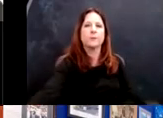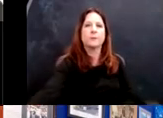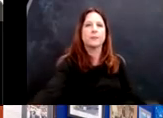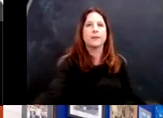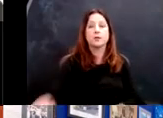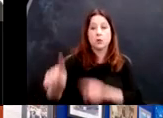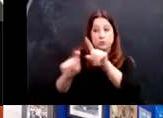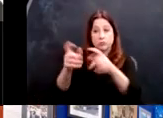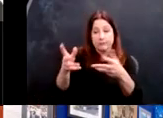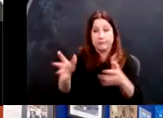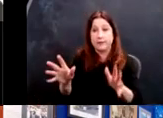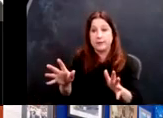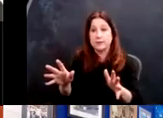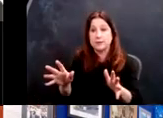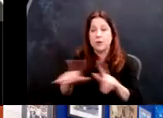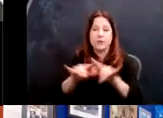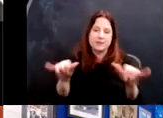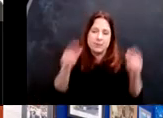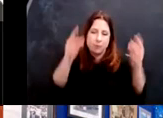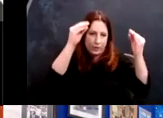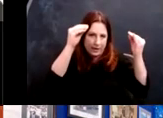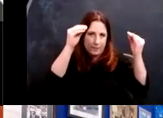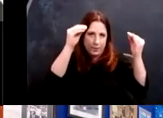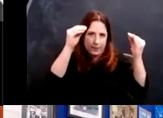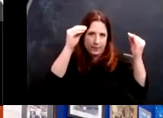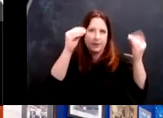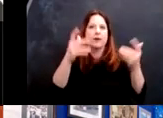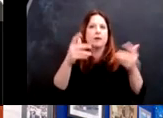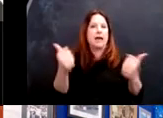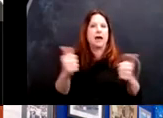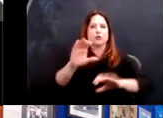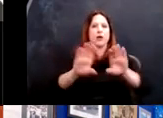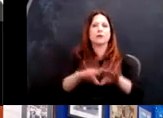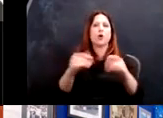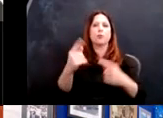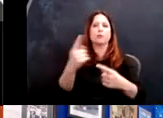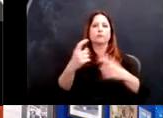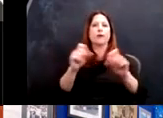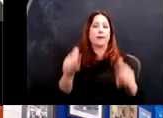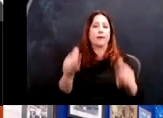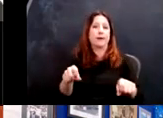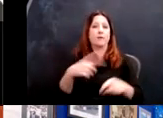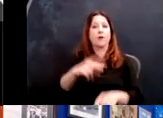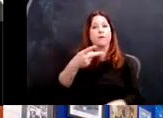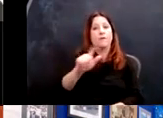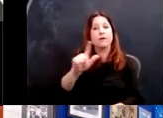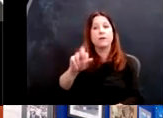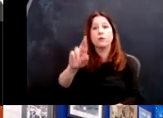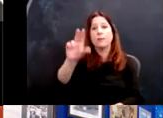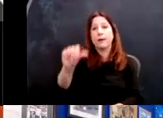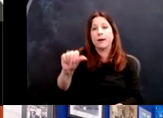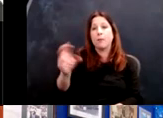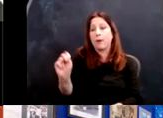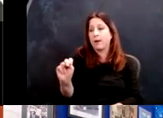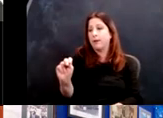after we're done with that, and actually while we are thinking about this and doing it, please ask any questions of Phil, Rebecca, and Brian that you have